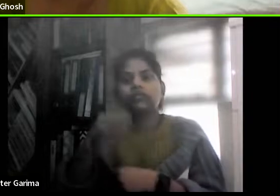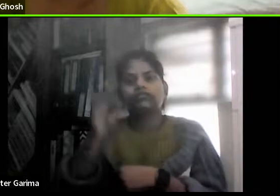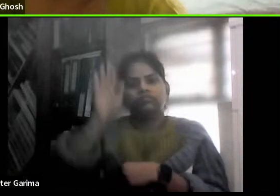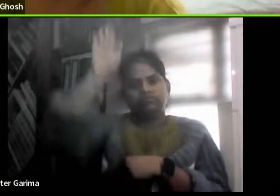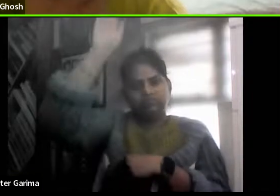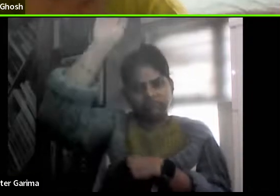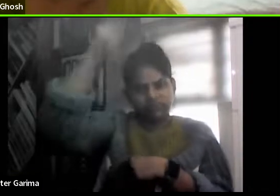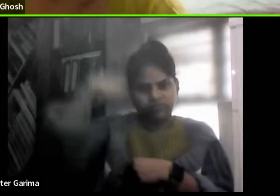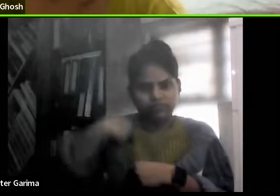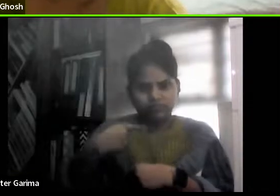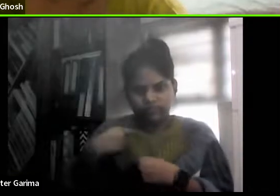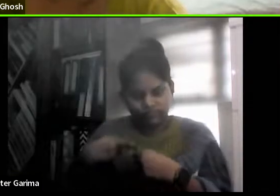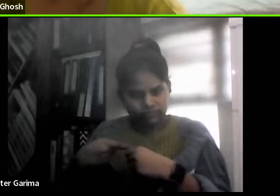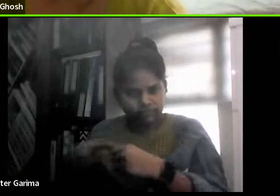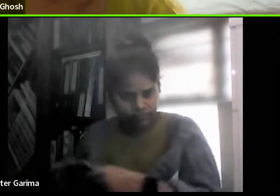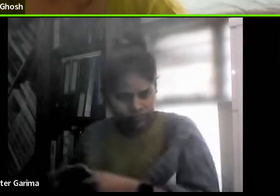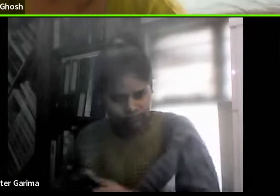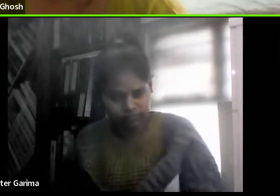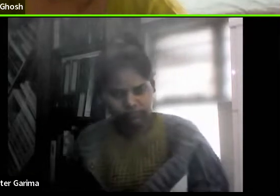So,